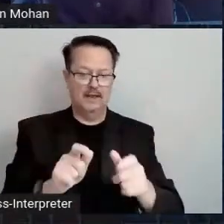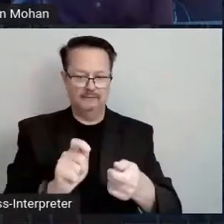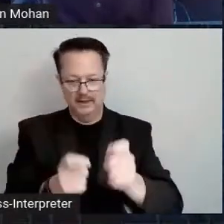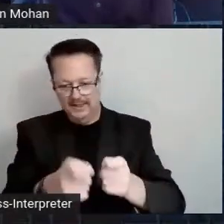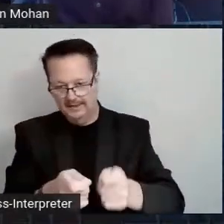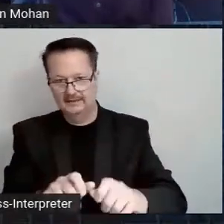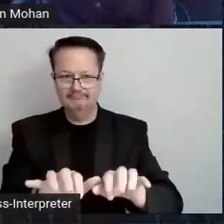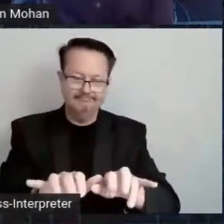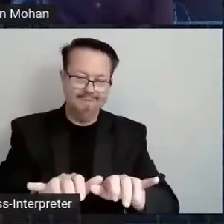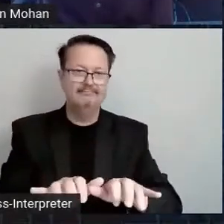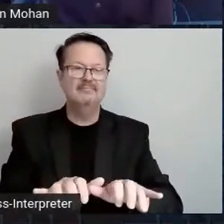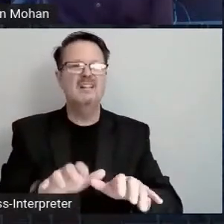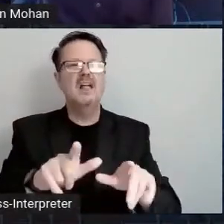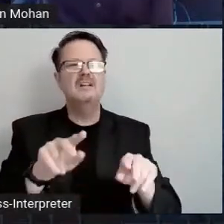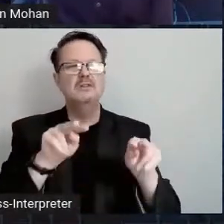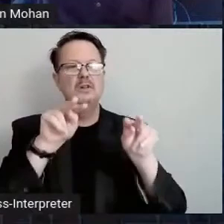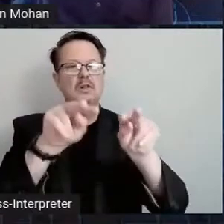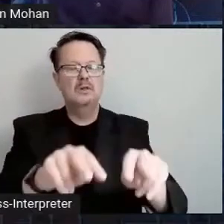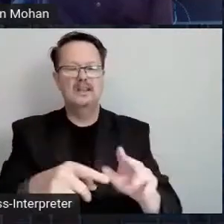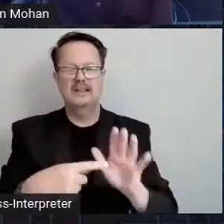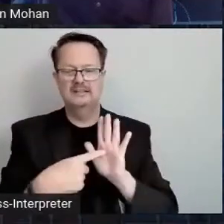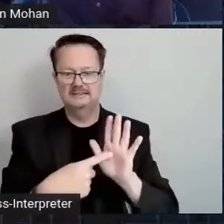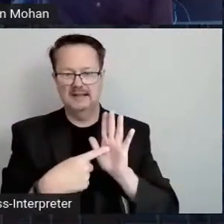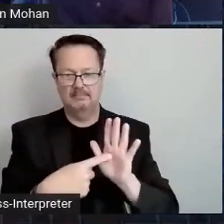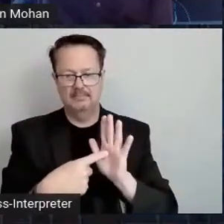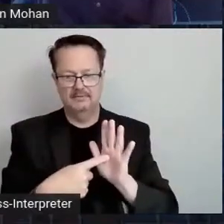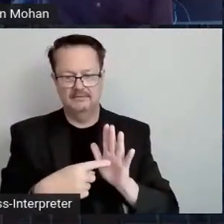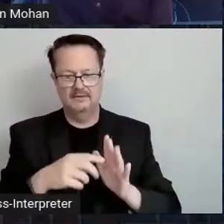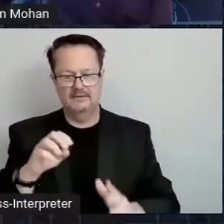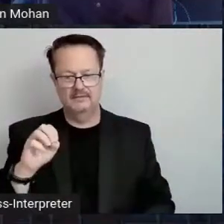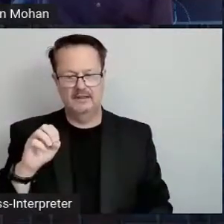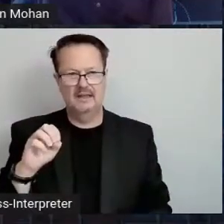a look at an example YAML file,